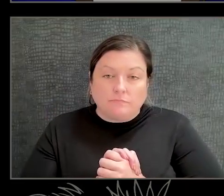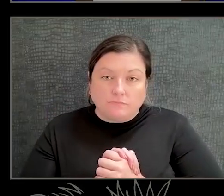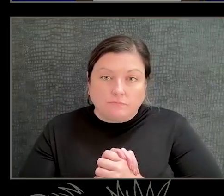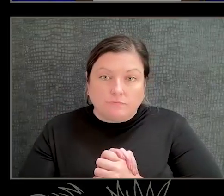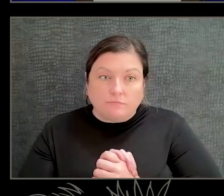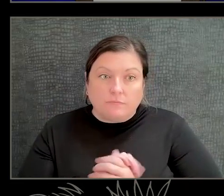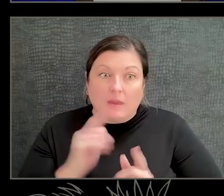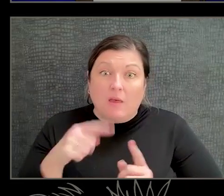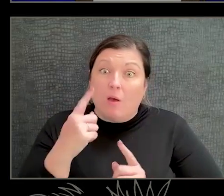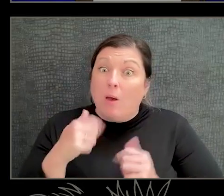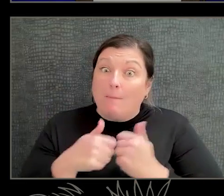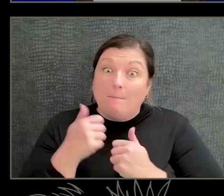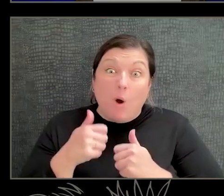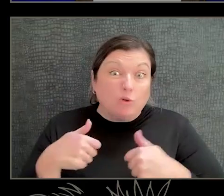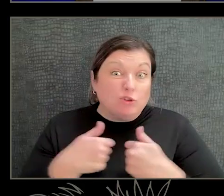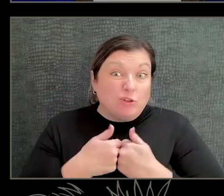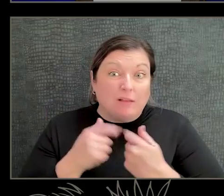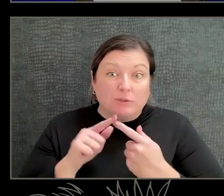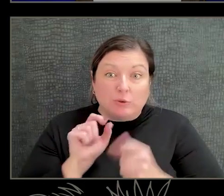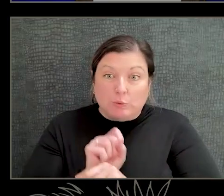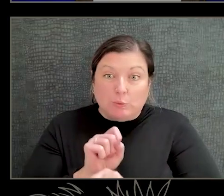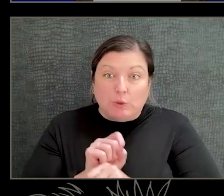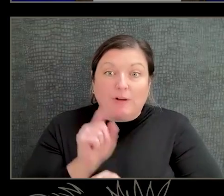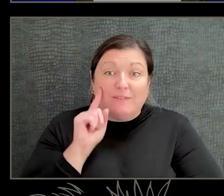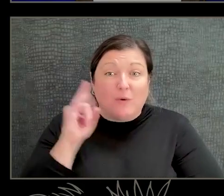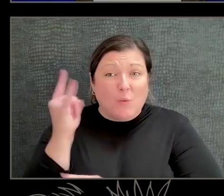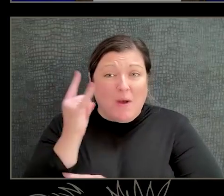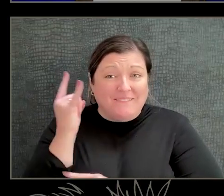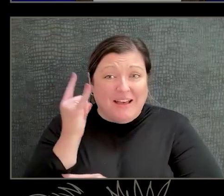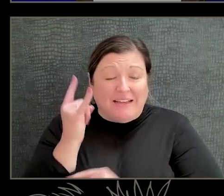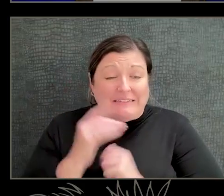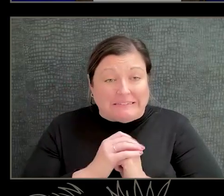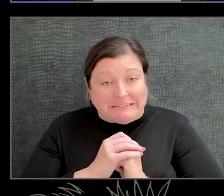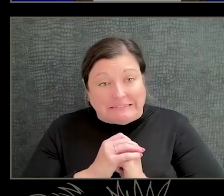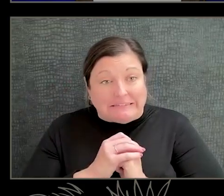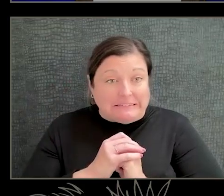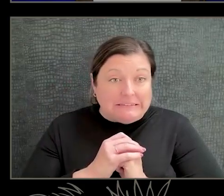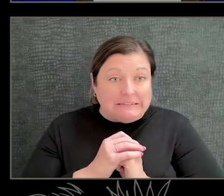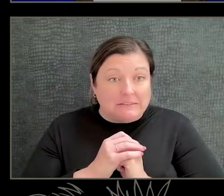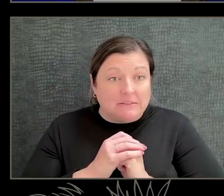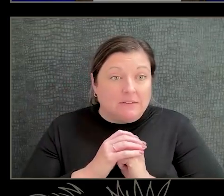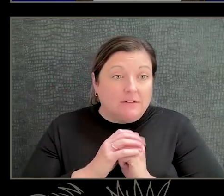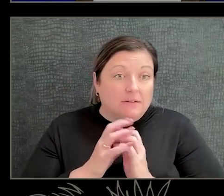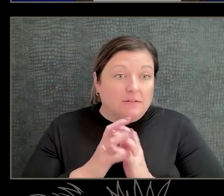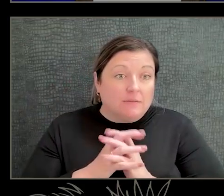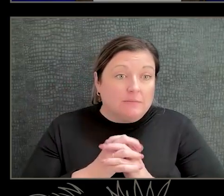this one is the most challenging to work on the Wi-Fi. But